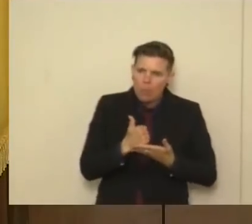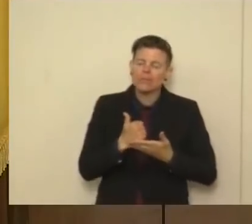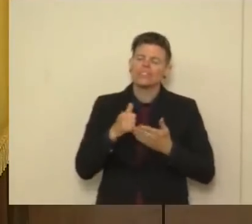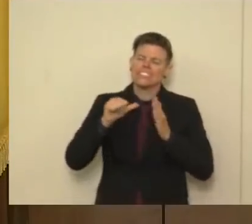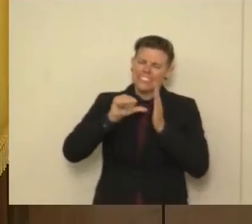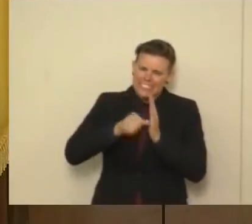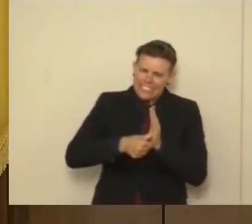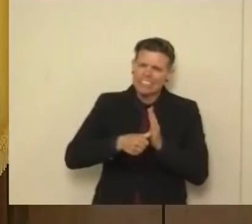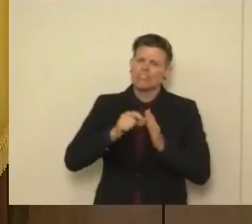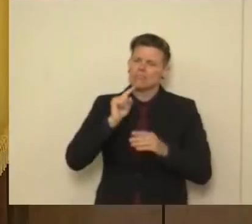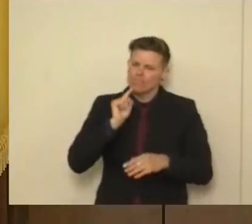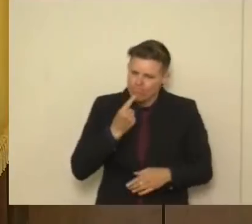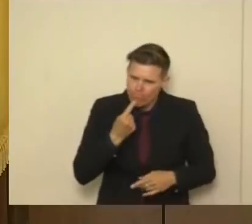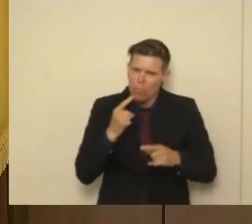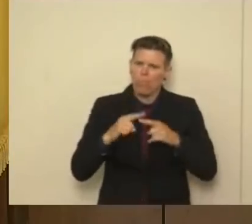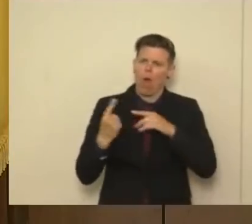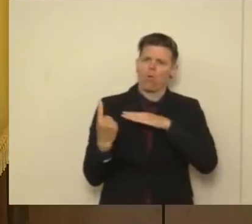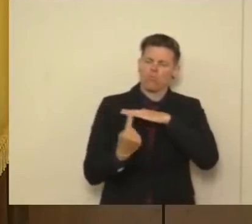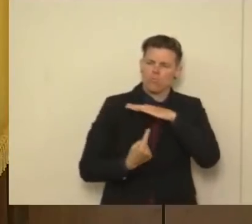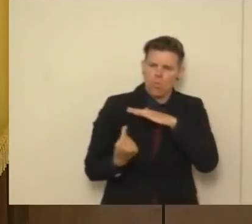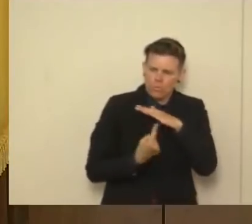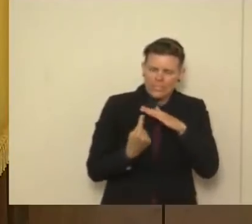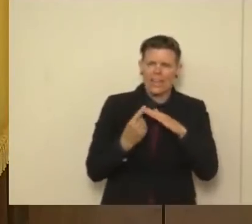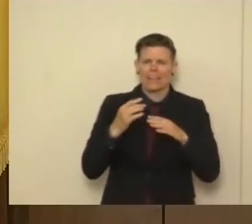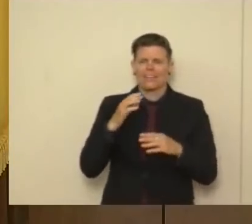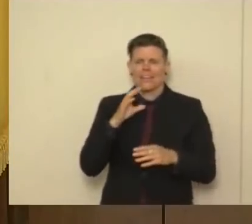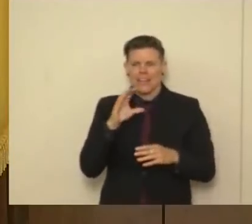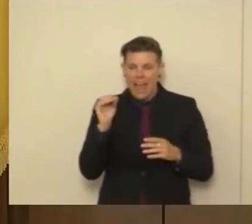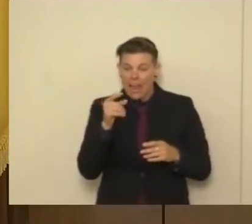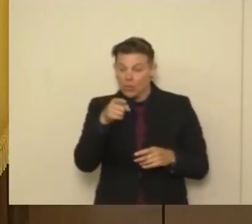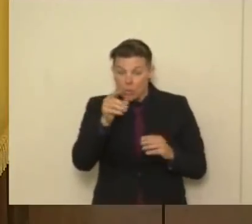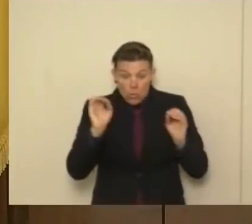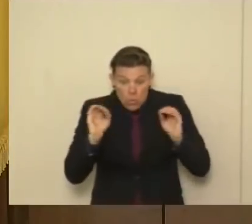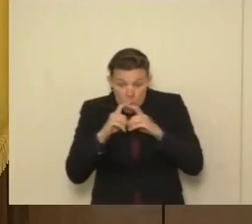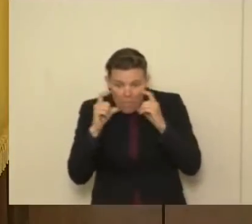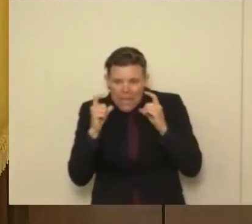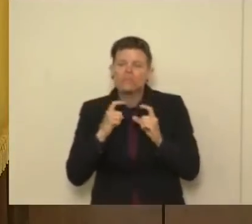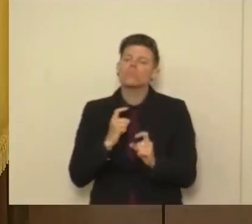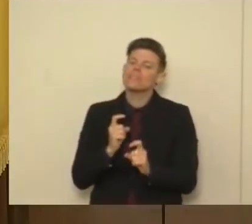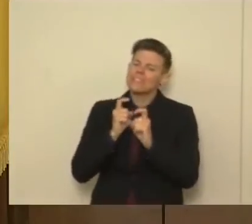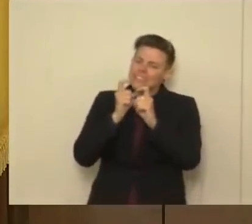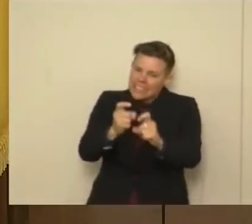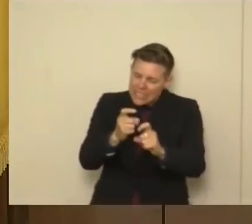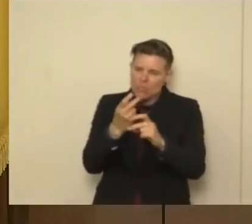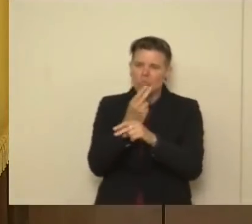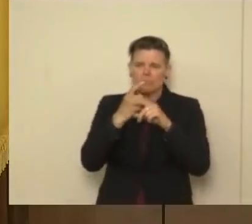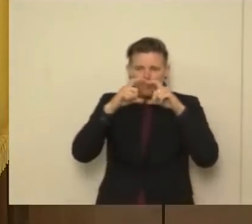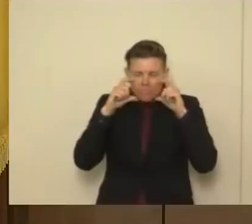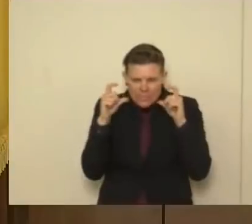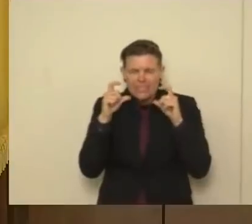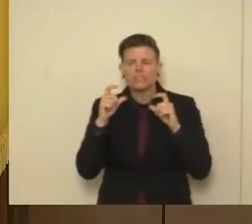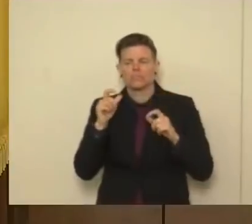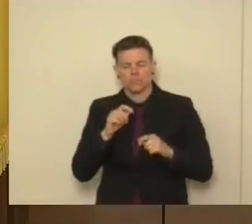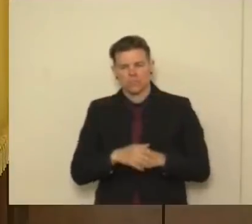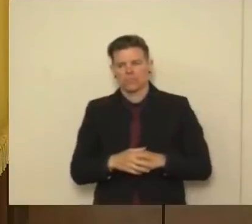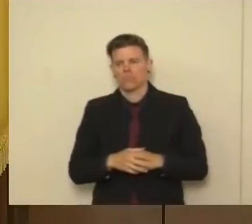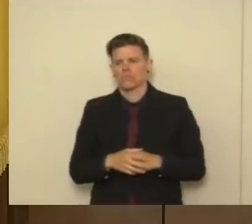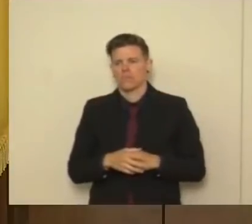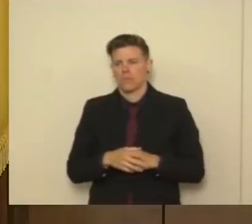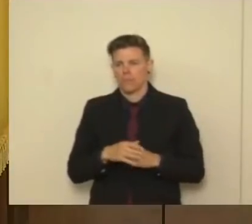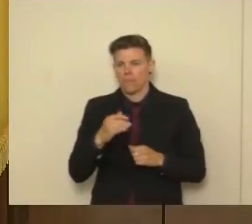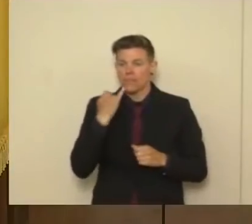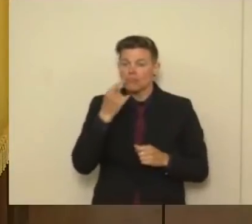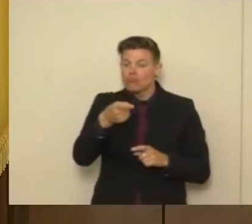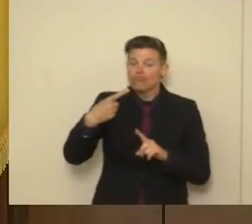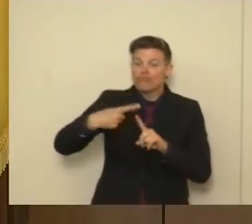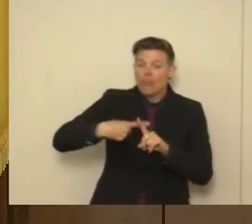get a sense that if you're not wearing a mask and we cite you and you're from another state, in the same way if you were in a rental car, your own